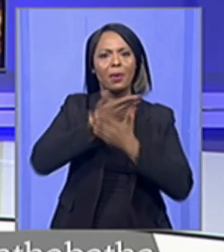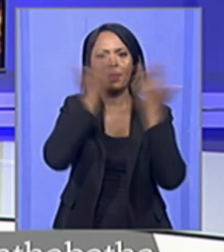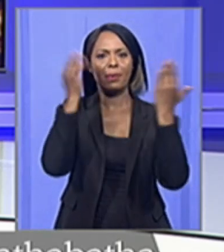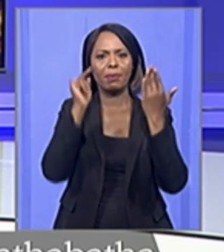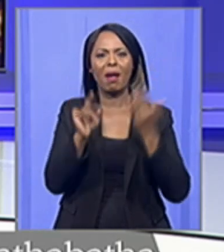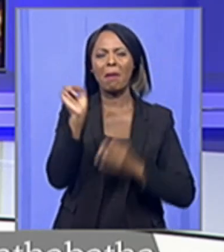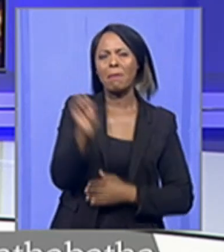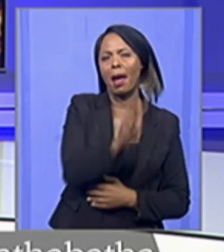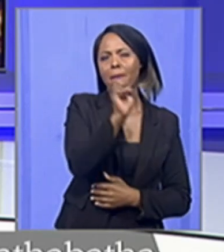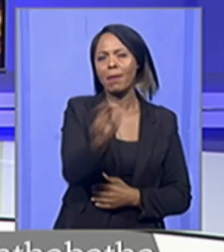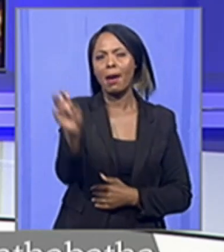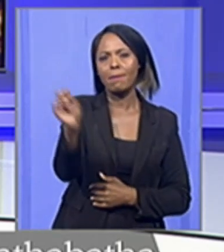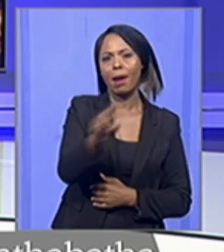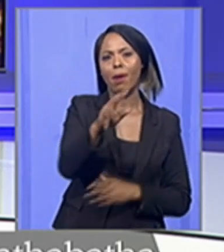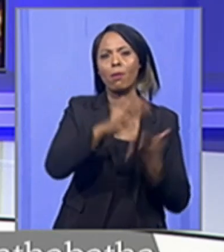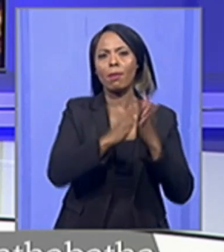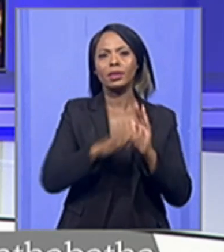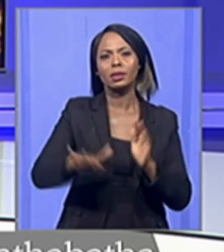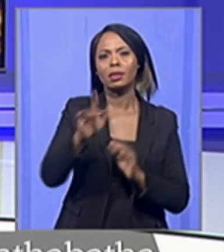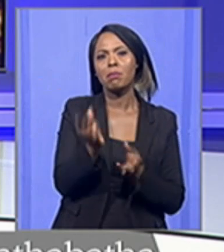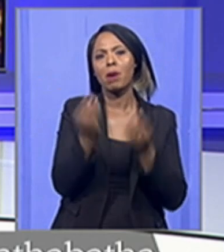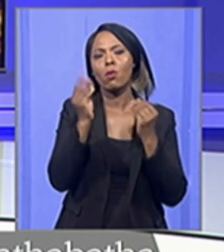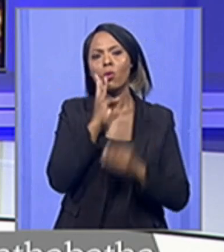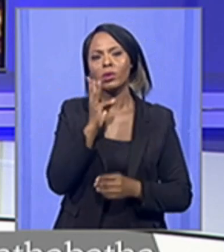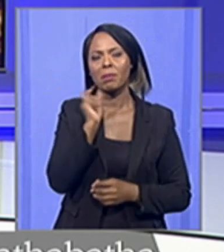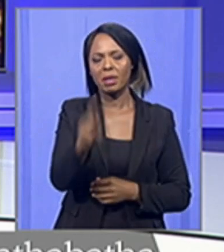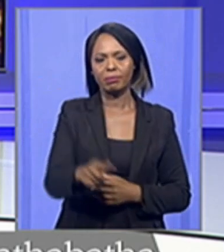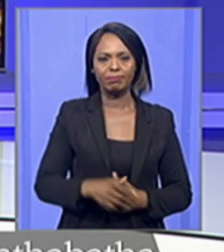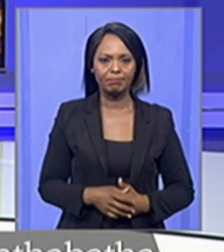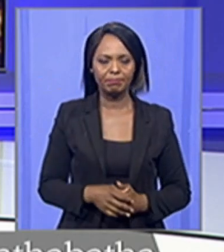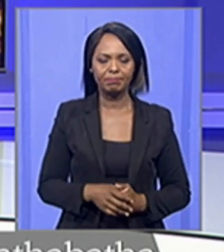go sepela monabo o motelele go hwetša metsi.